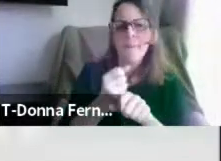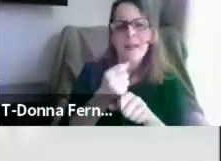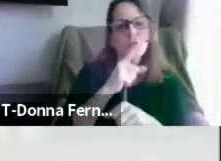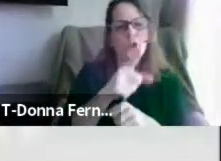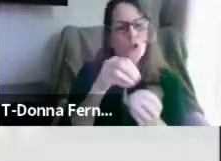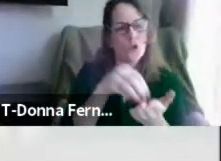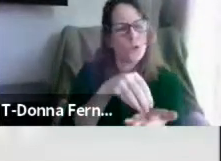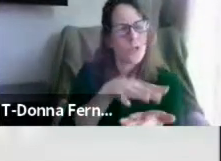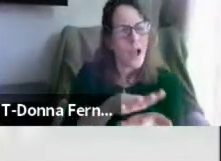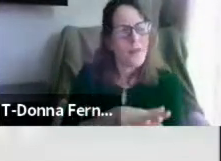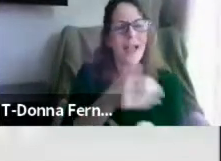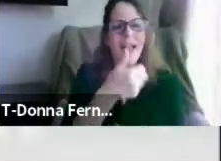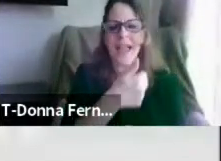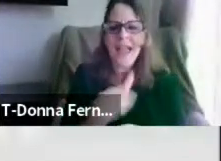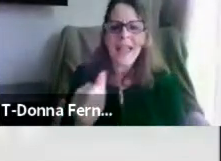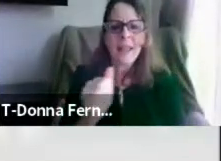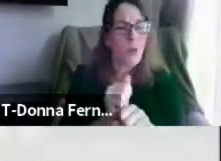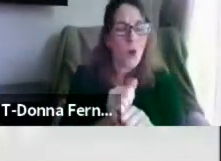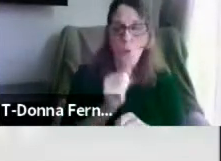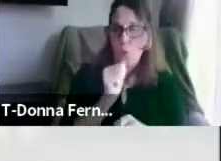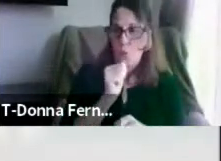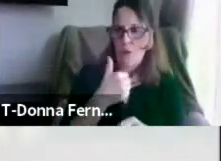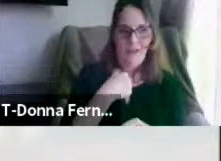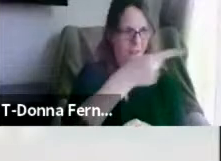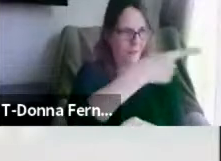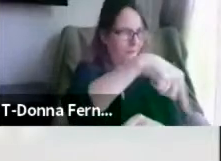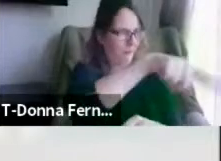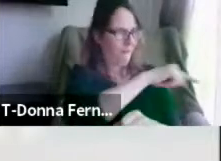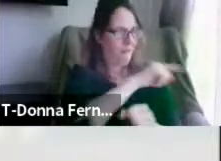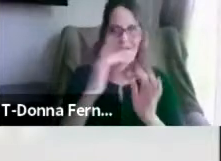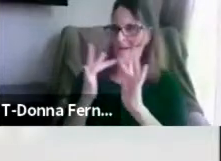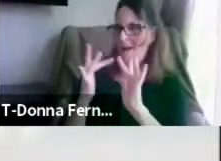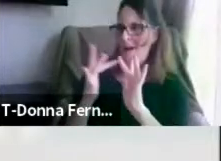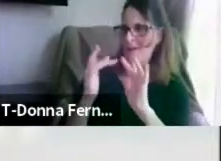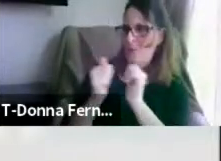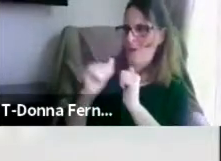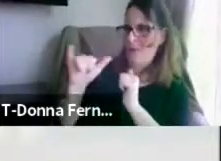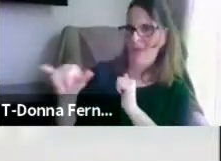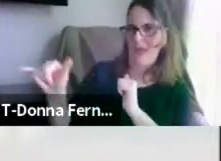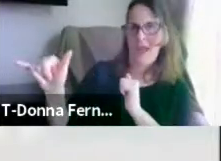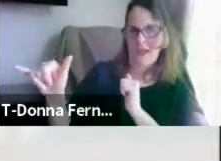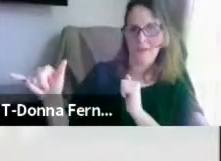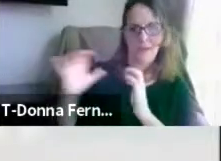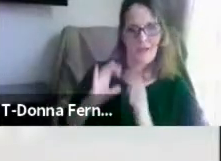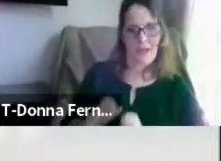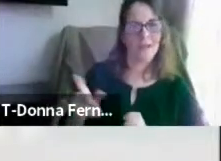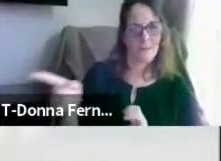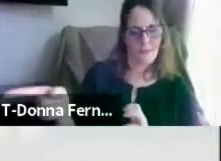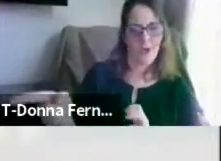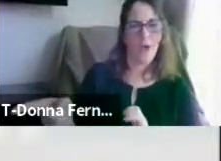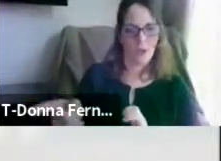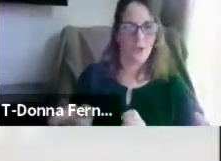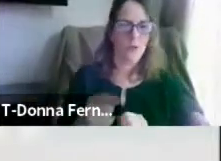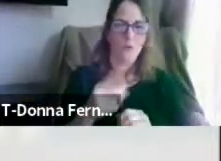any employee or anybody who may have had contact with that guest to keep it easy for contact